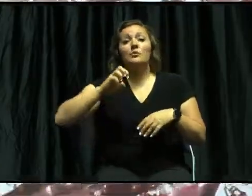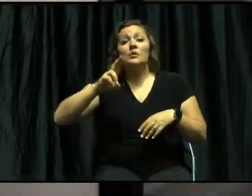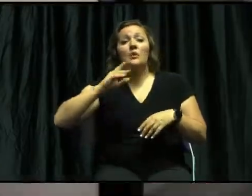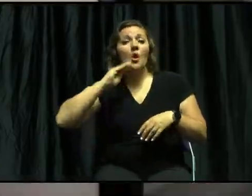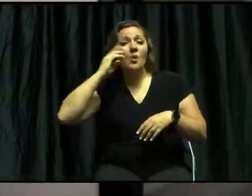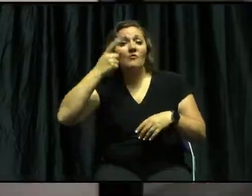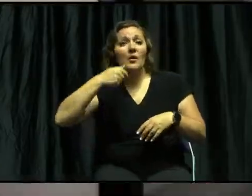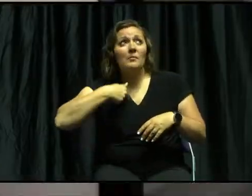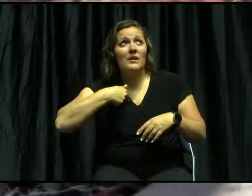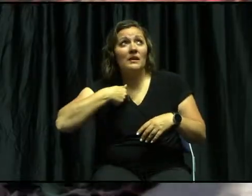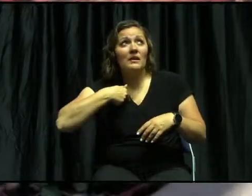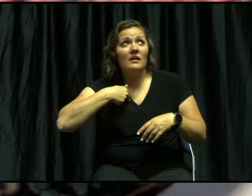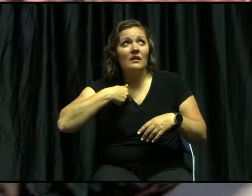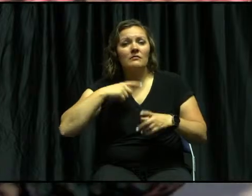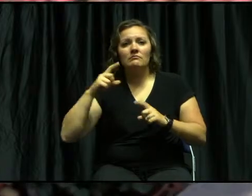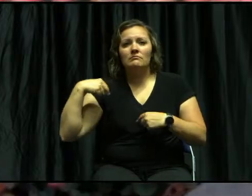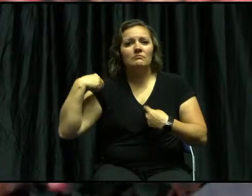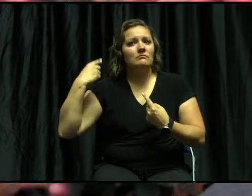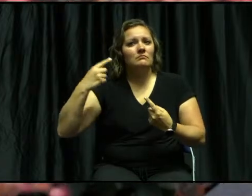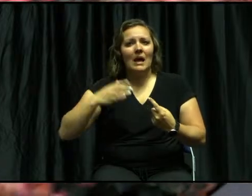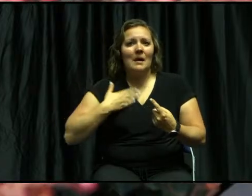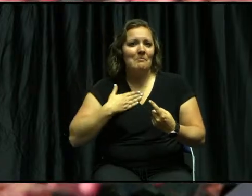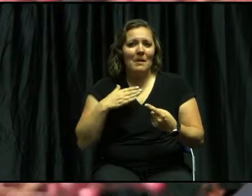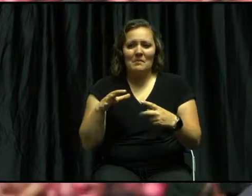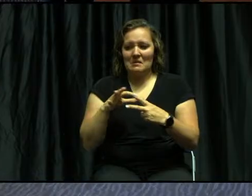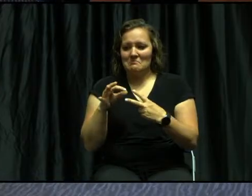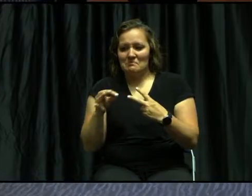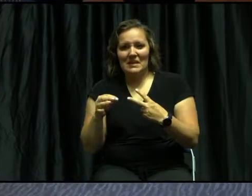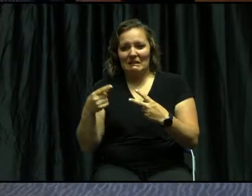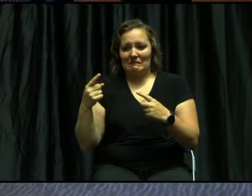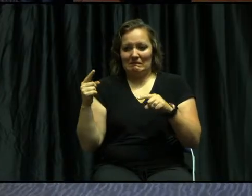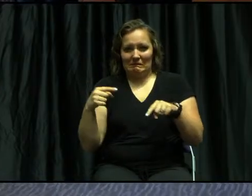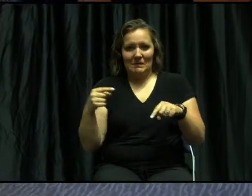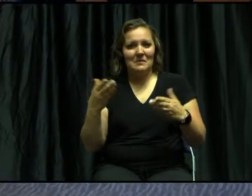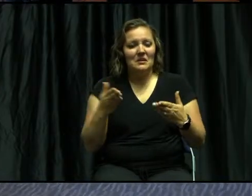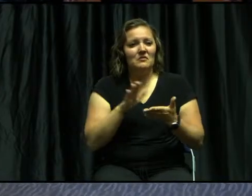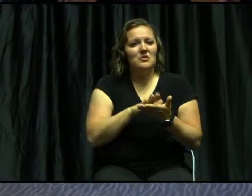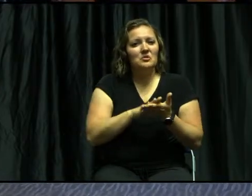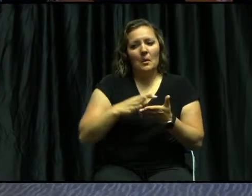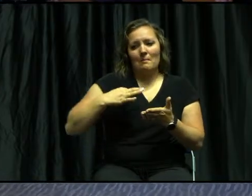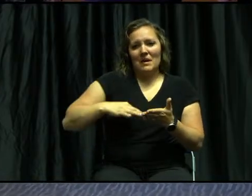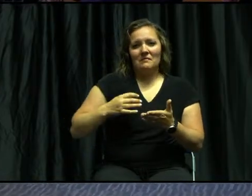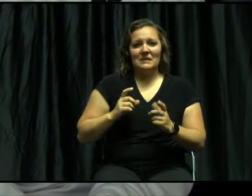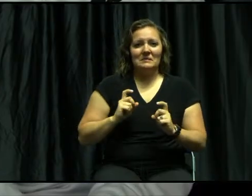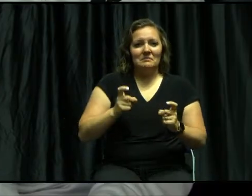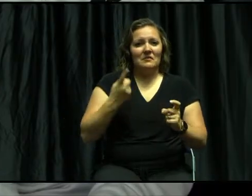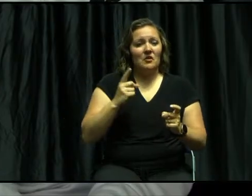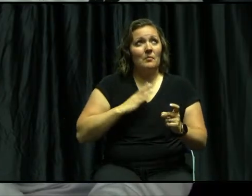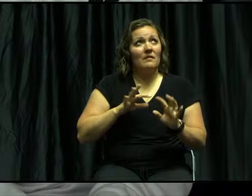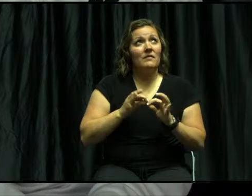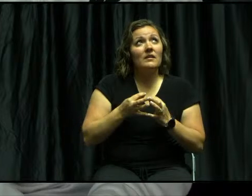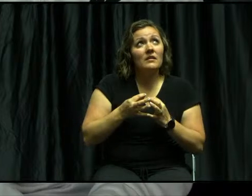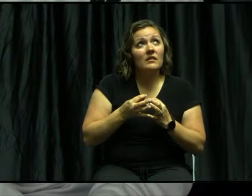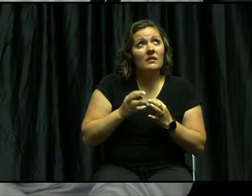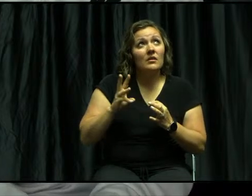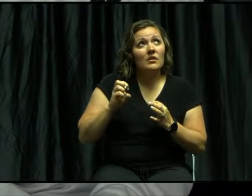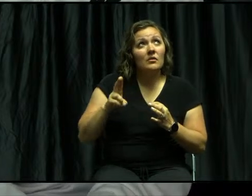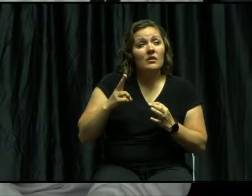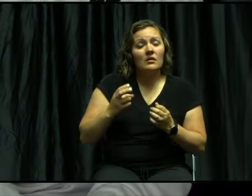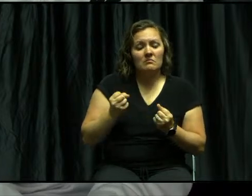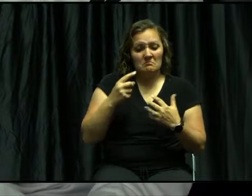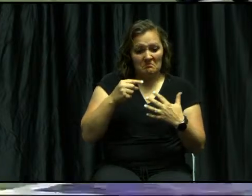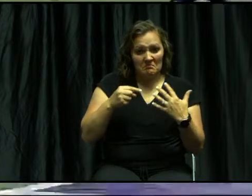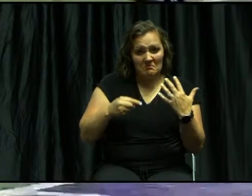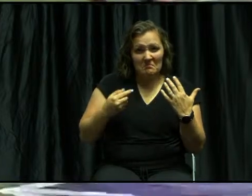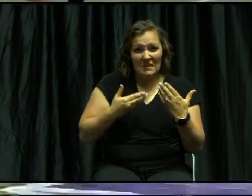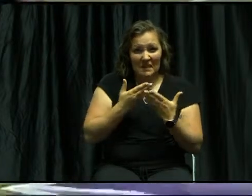me. It truly has been, and I'm glad that I chose Weber State and the benefits that it brought to my life. Weber State has opened opportunities for me. It's